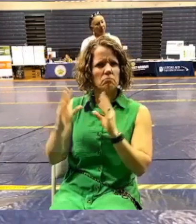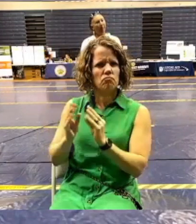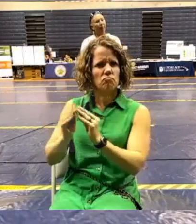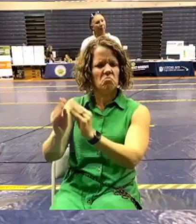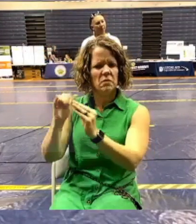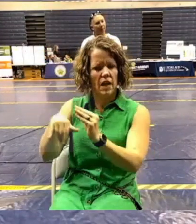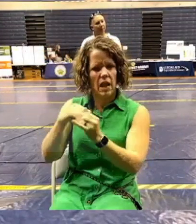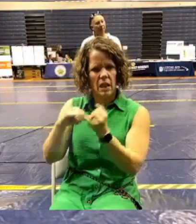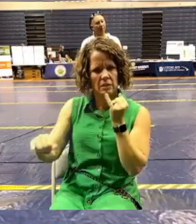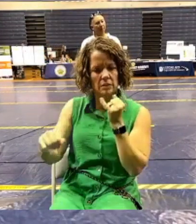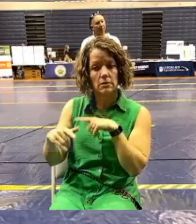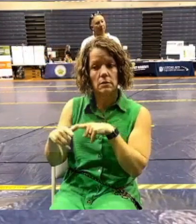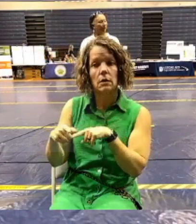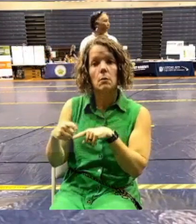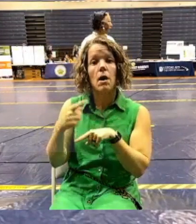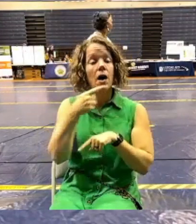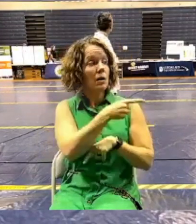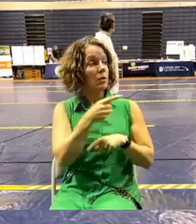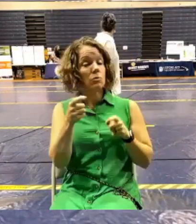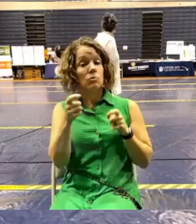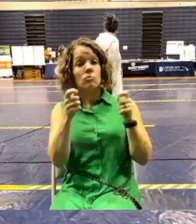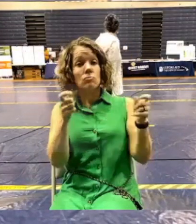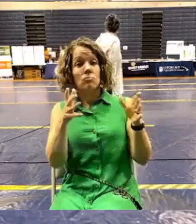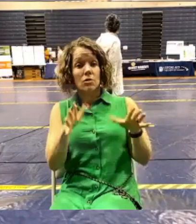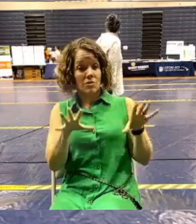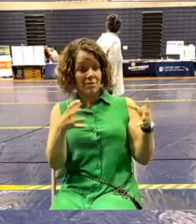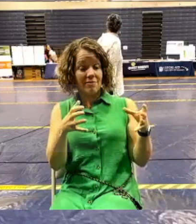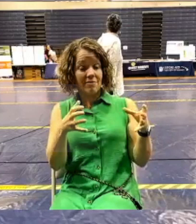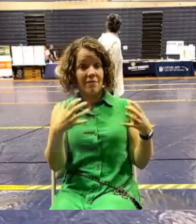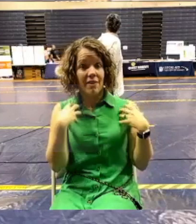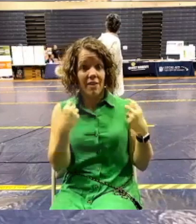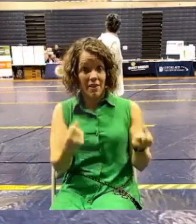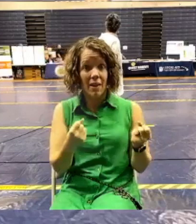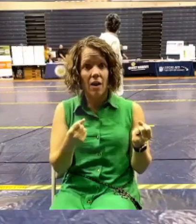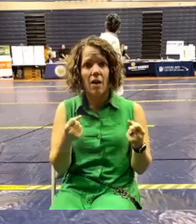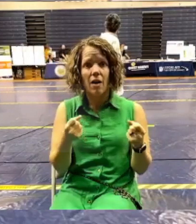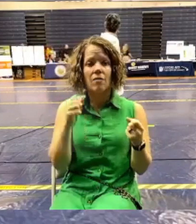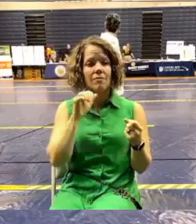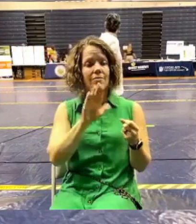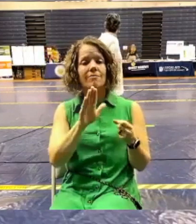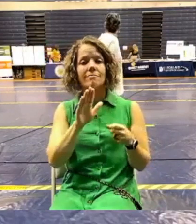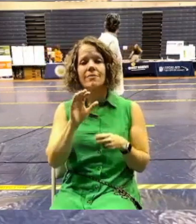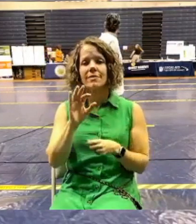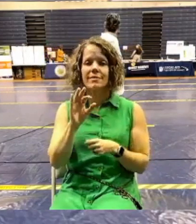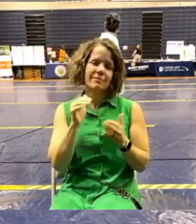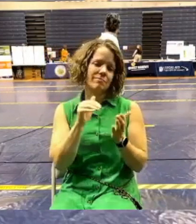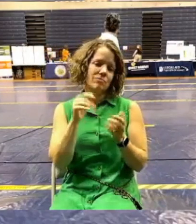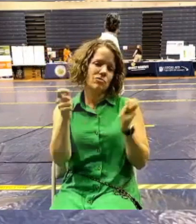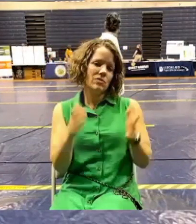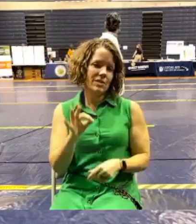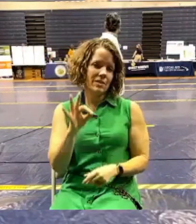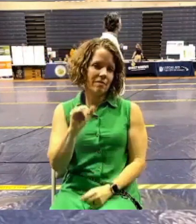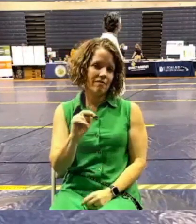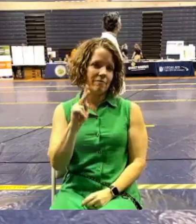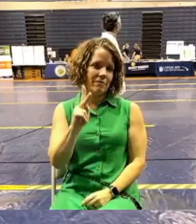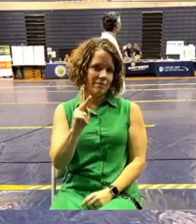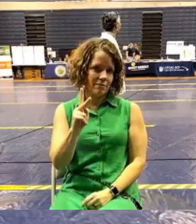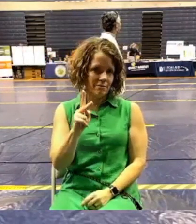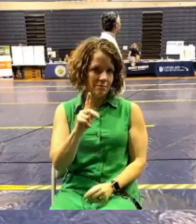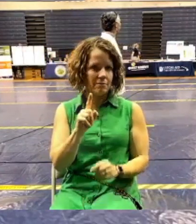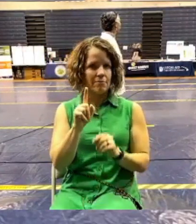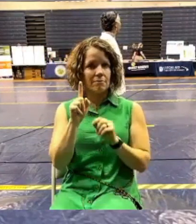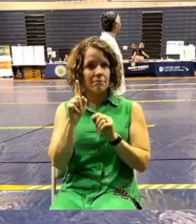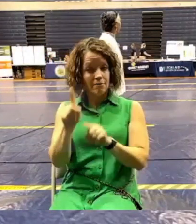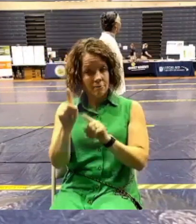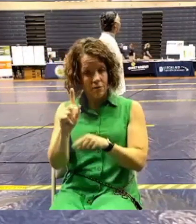team over, Dr. Fink, the director, and Kathy Ho here, every week to Maui. So they go to Kula Tuesday nights, they go